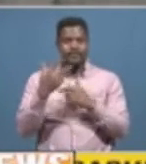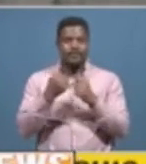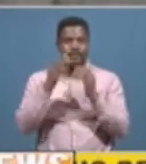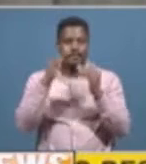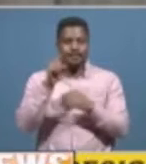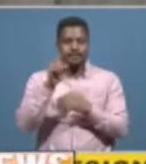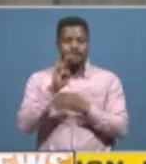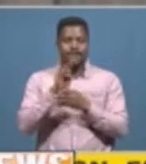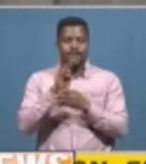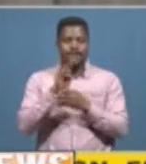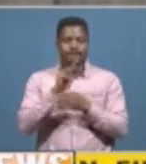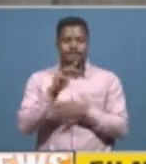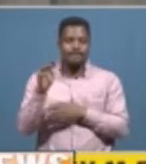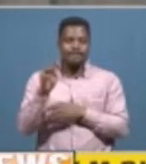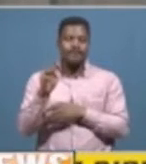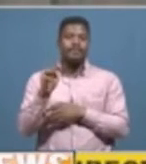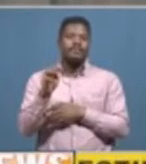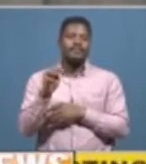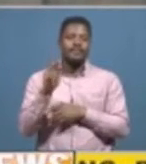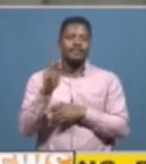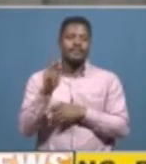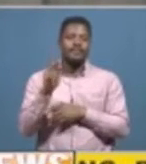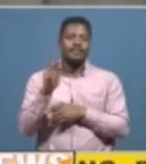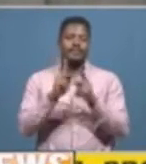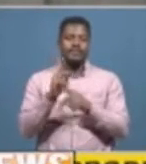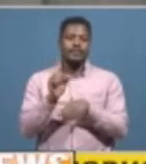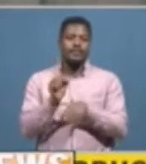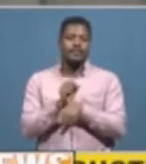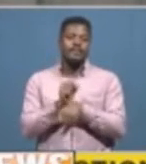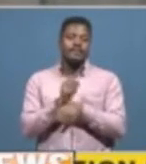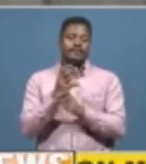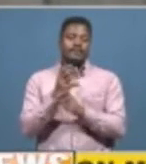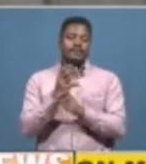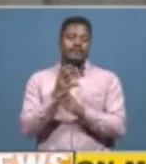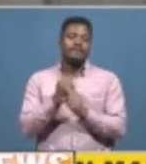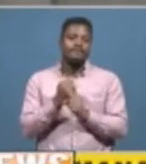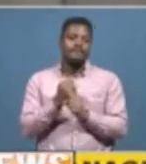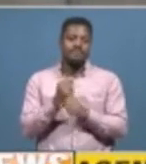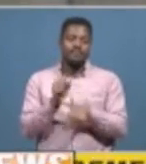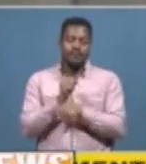1 million people to be employed. Workers will be